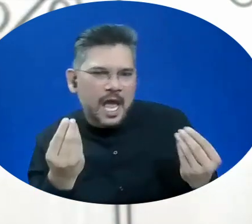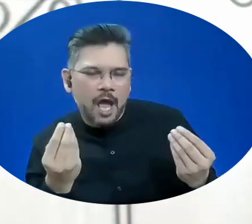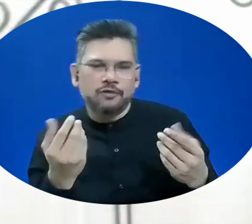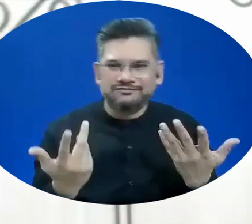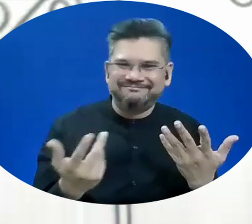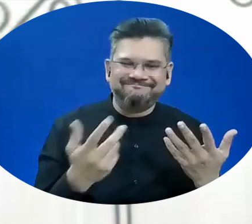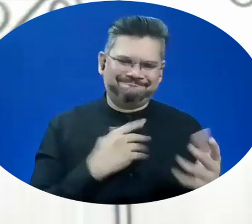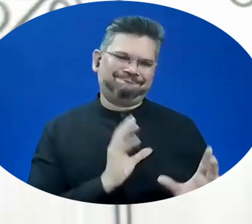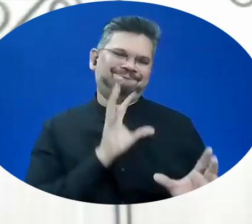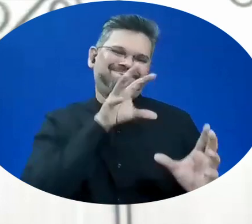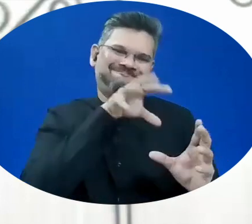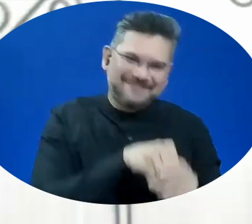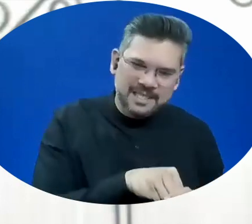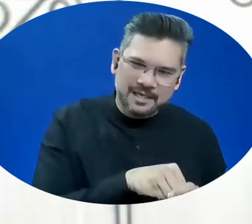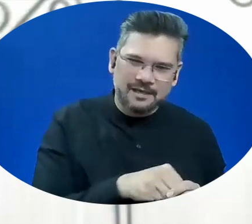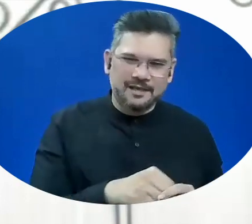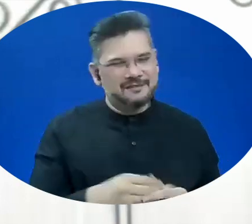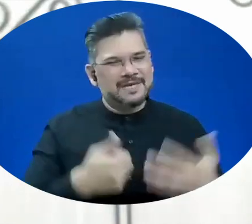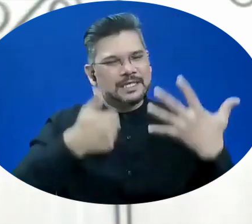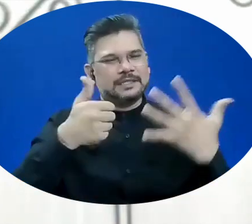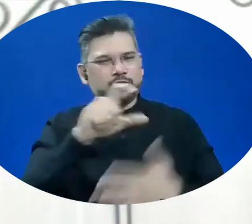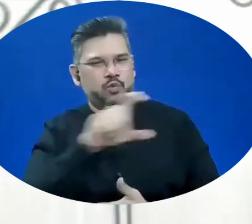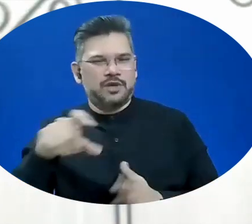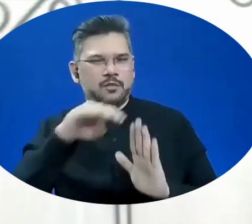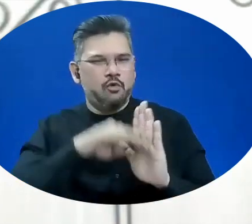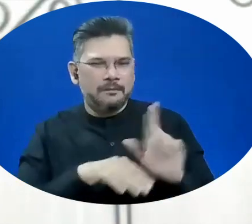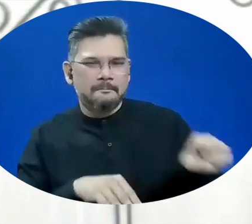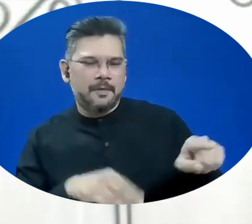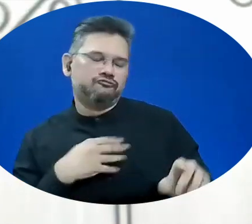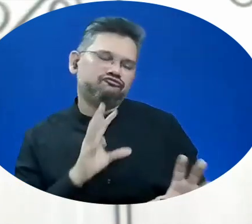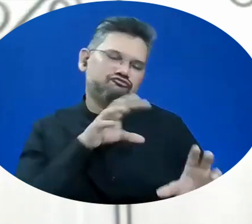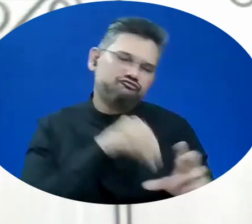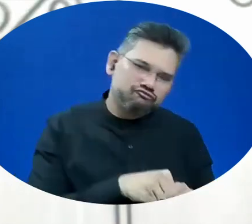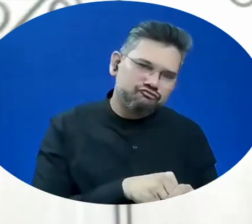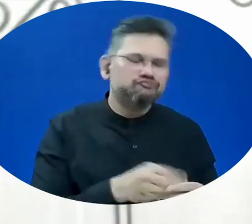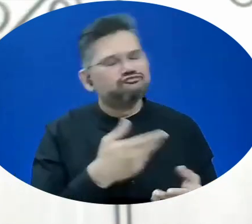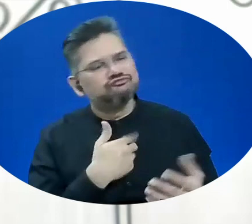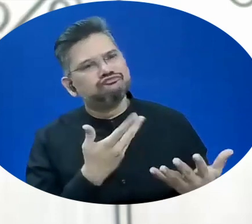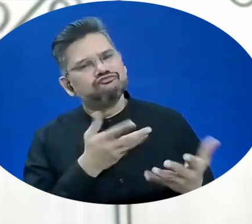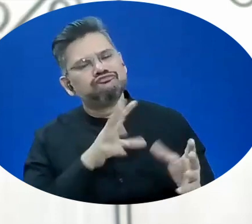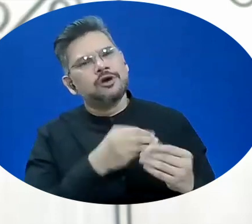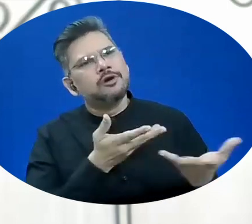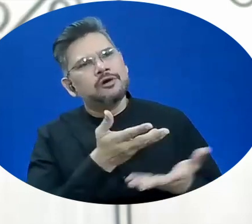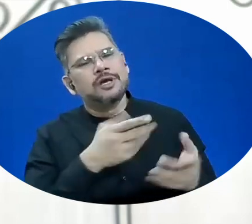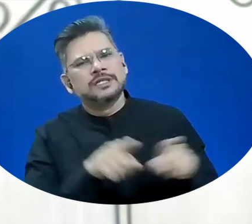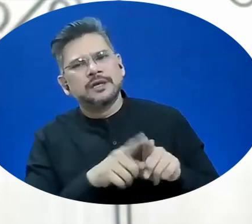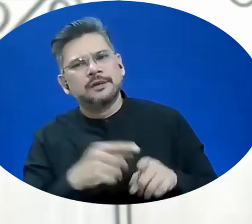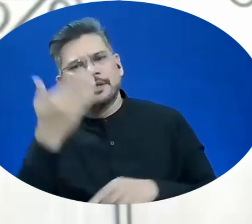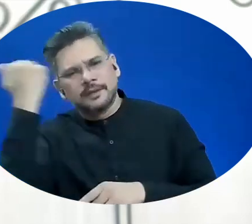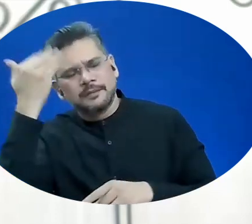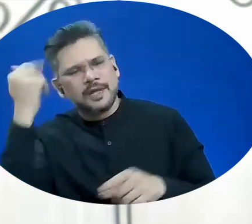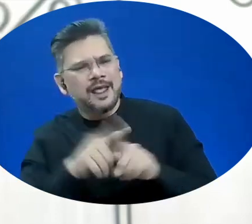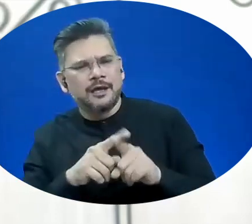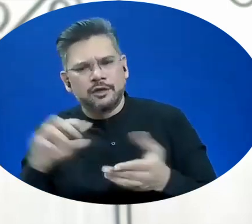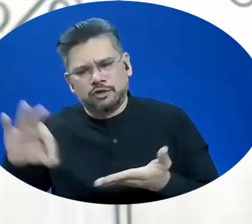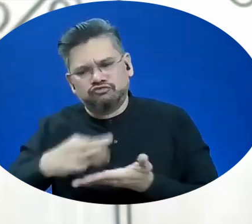that 6-week program, and we were doing a project called Stitch It for Dementia. It's just stitching, going back